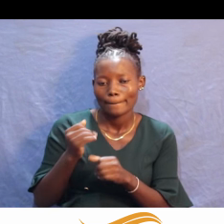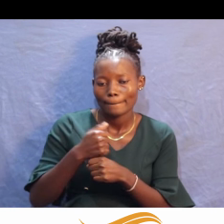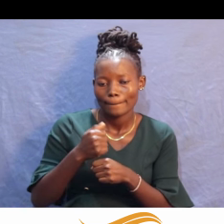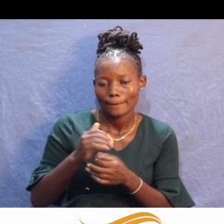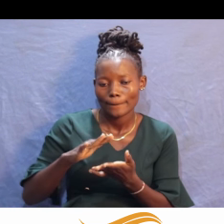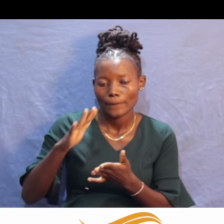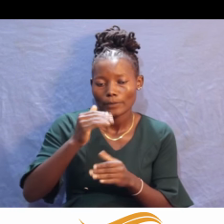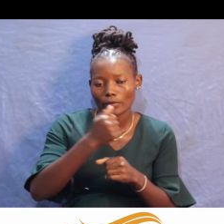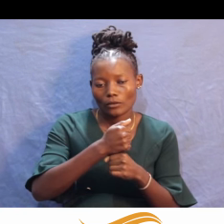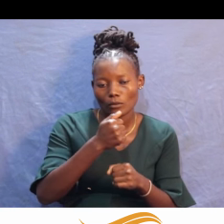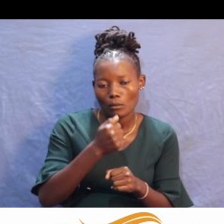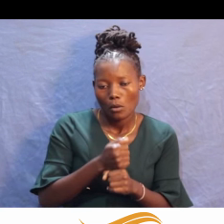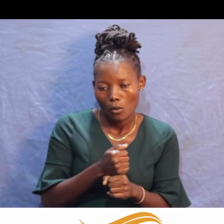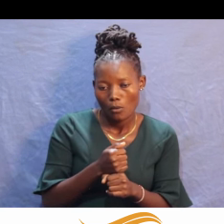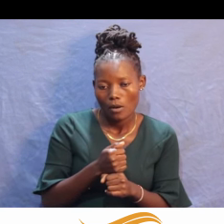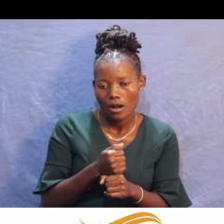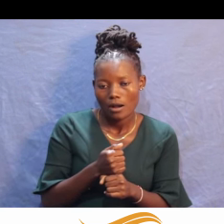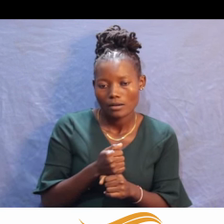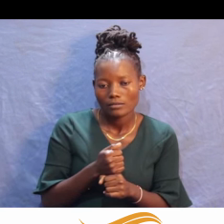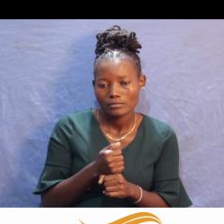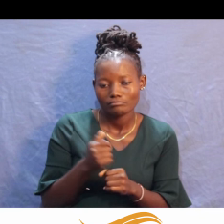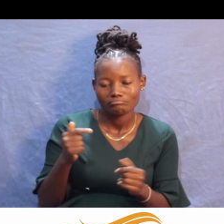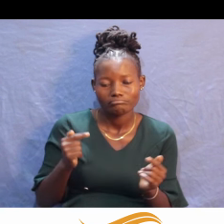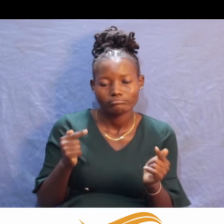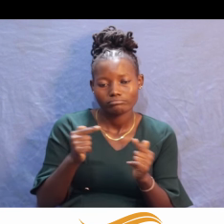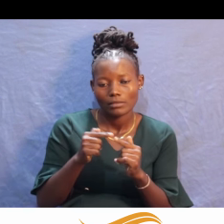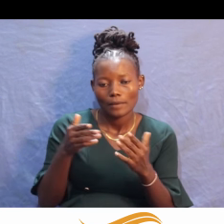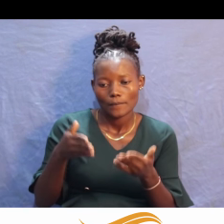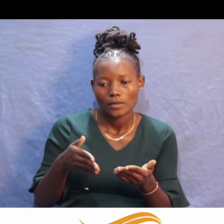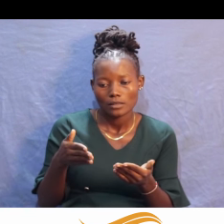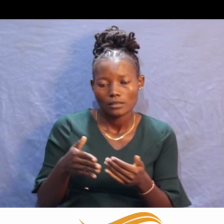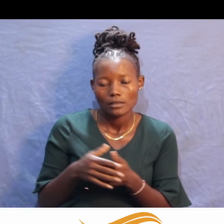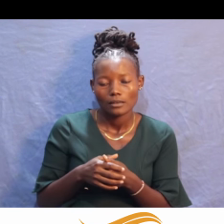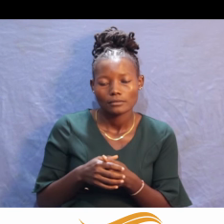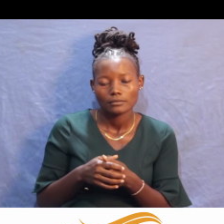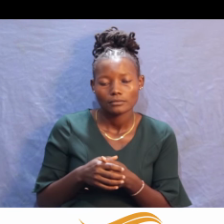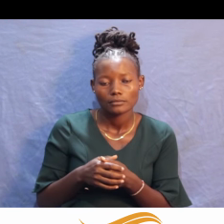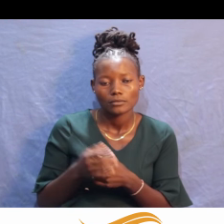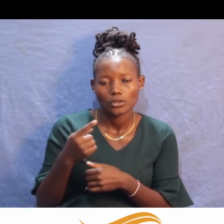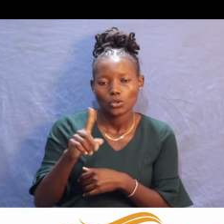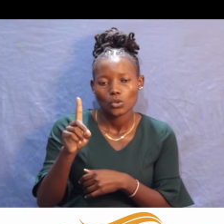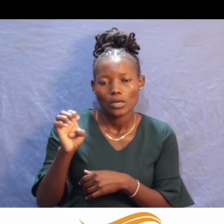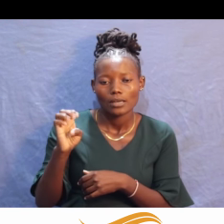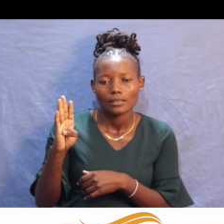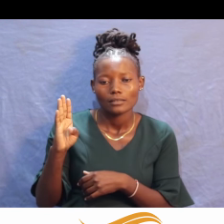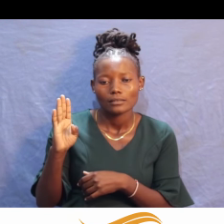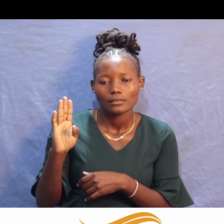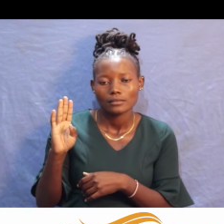more work, just pay attention to the purple here, your depth of your breathing